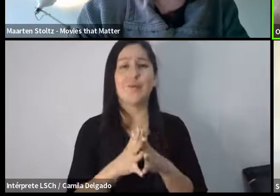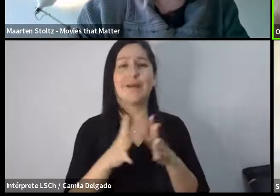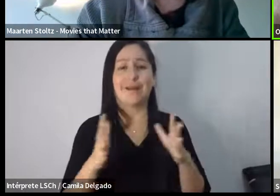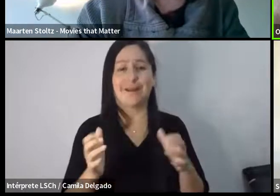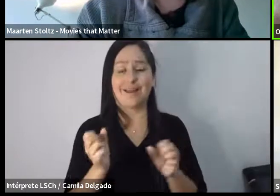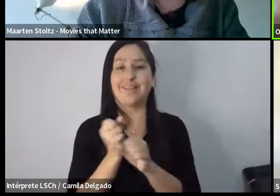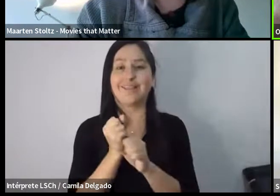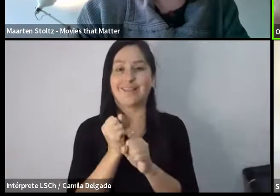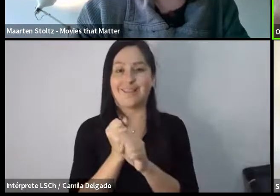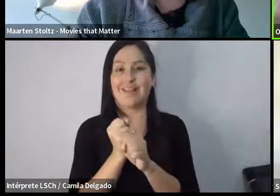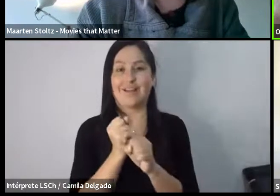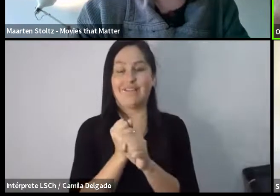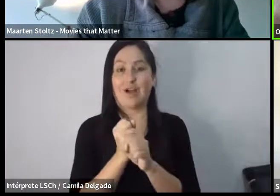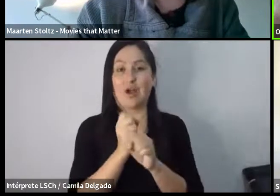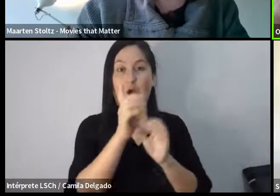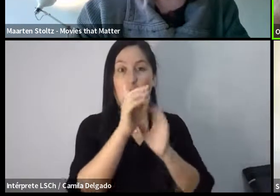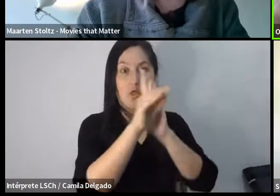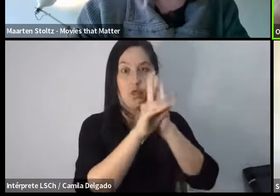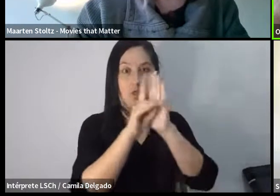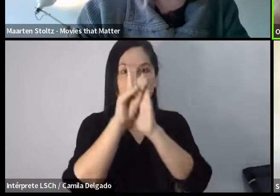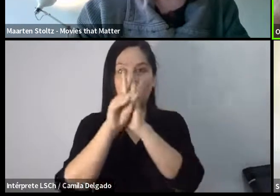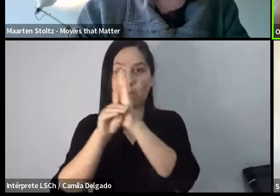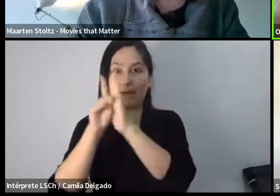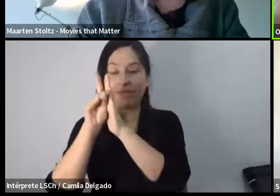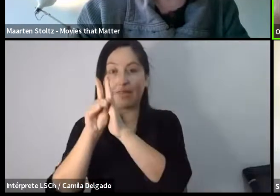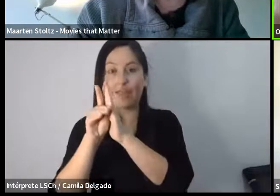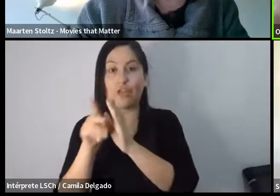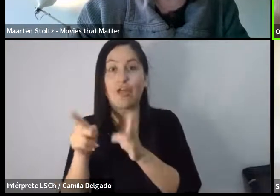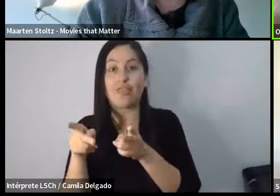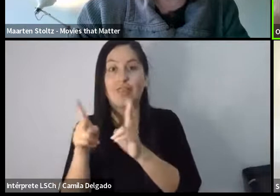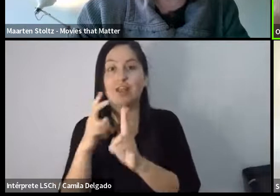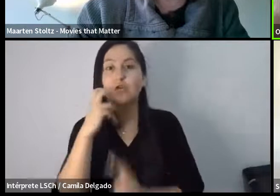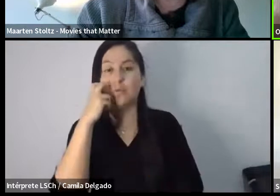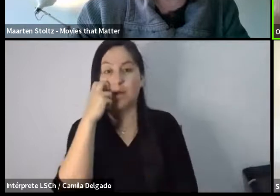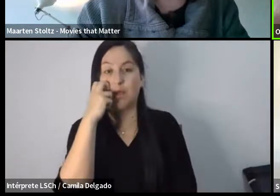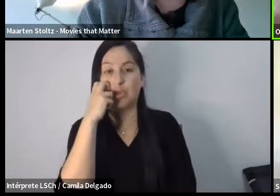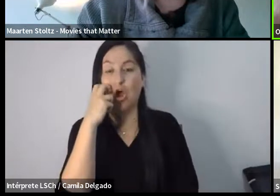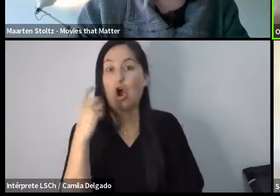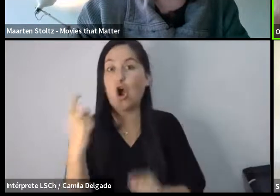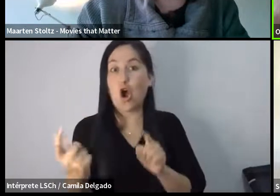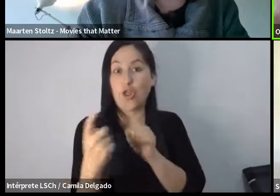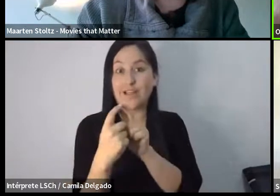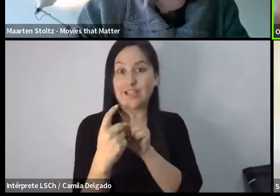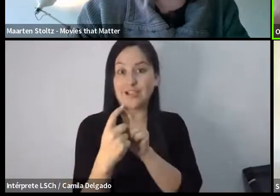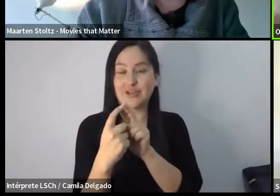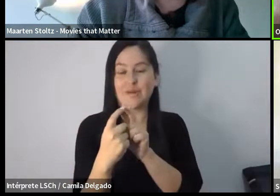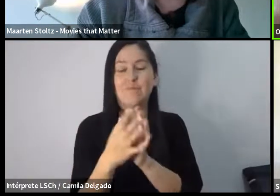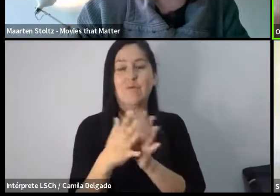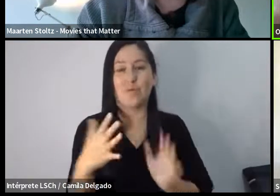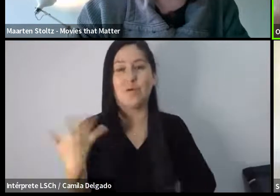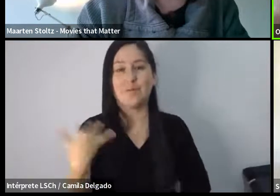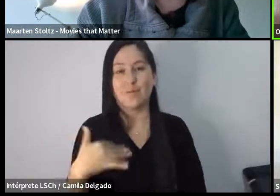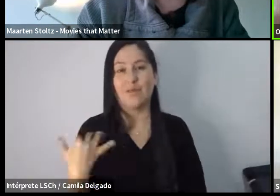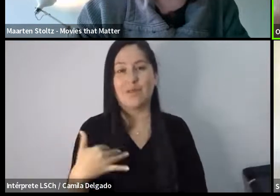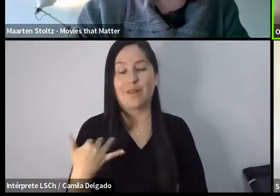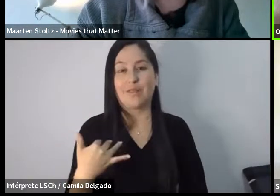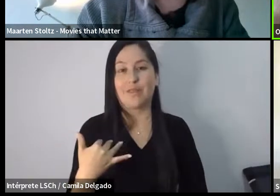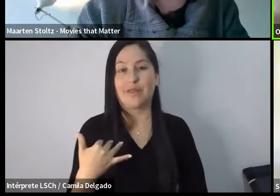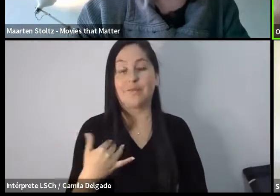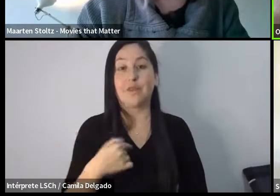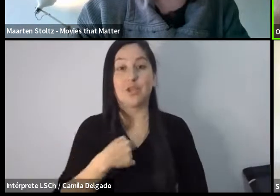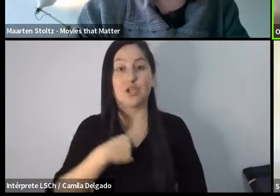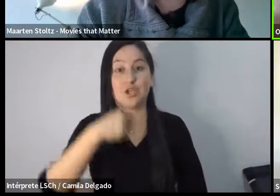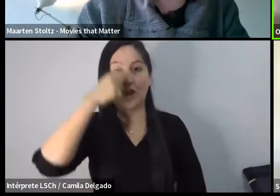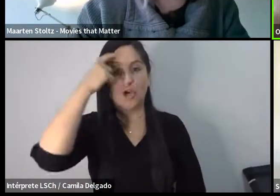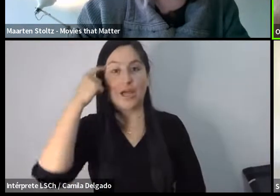connection is super important, and the most important thing I thing they should know is the fact that there